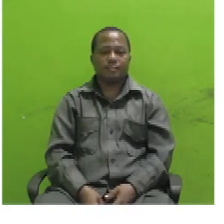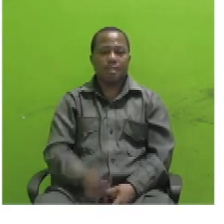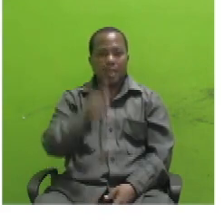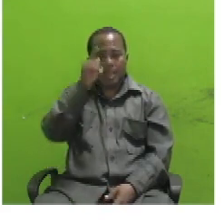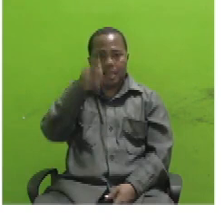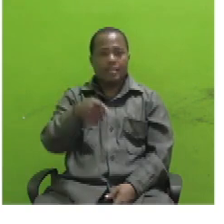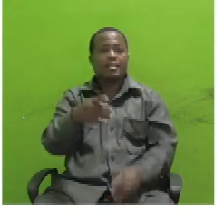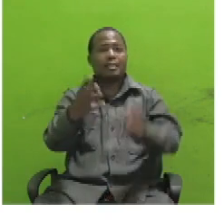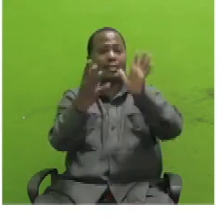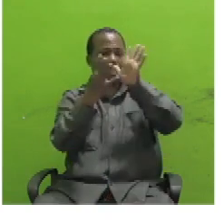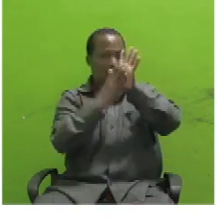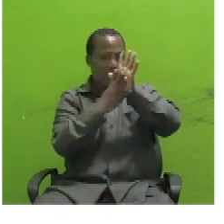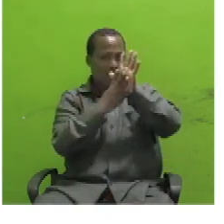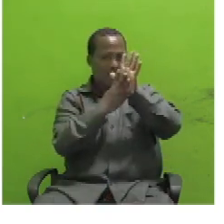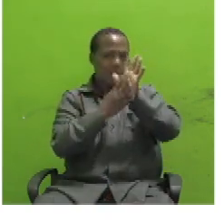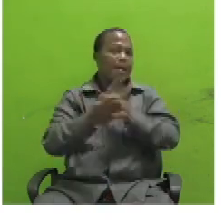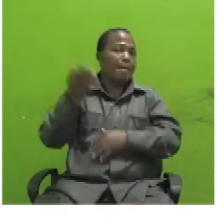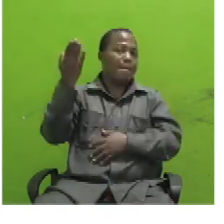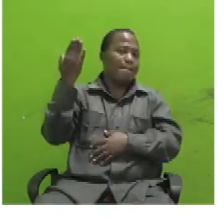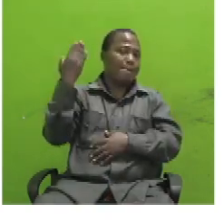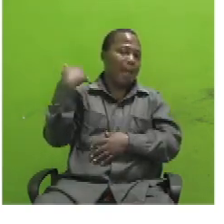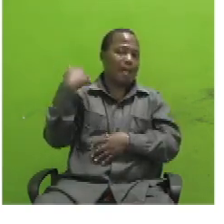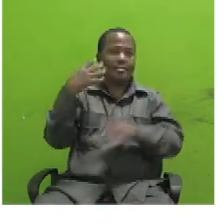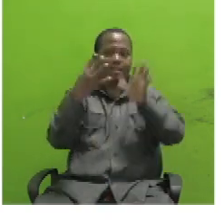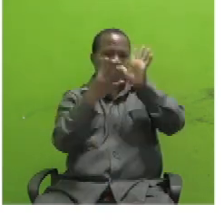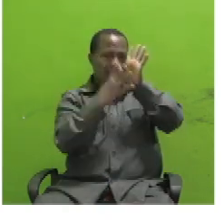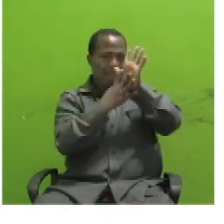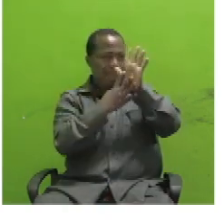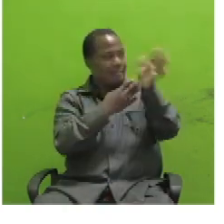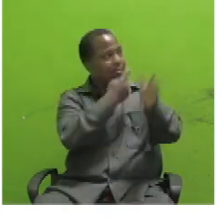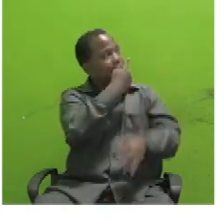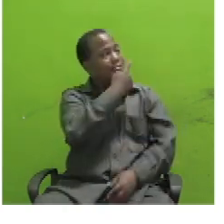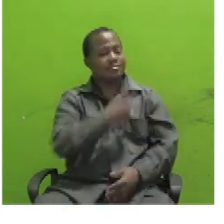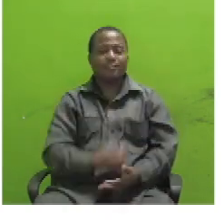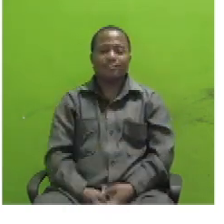It is 9 past 9.